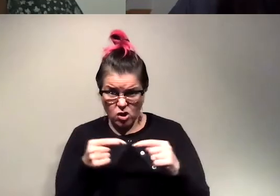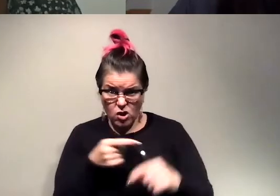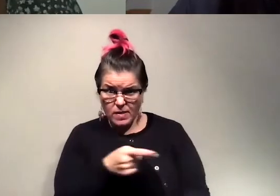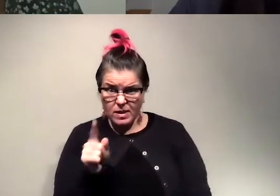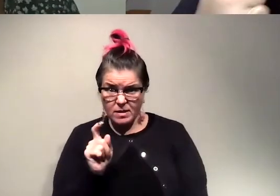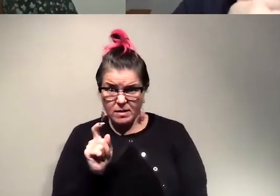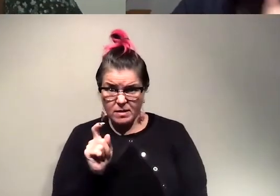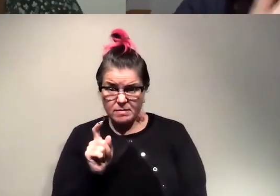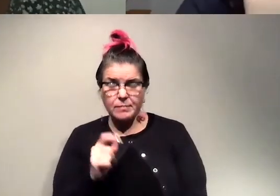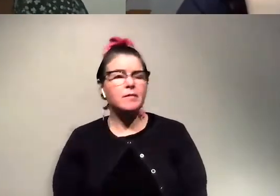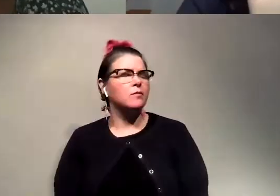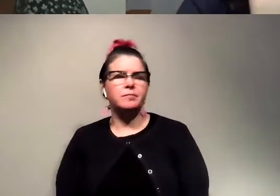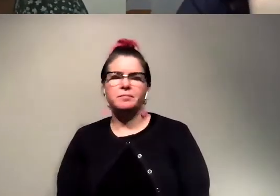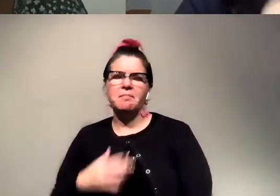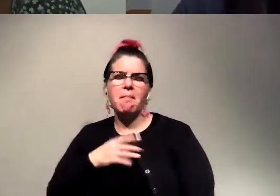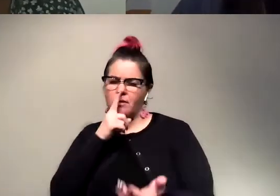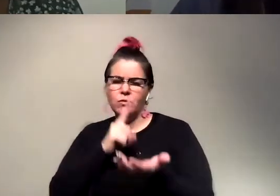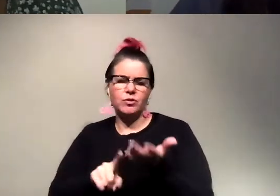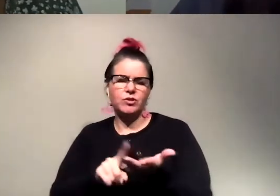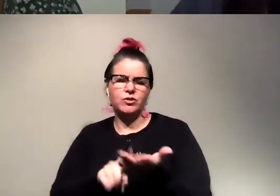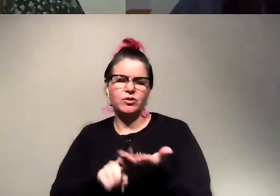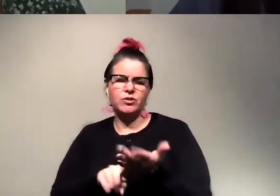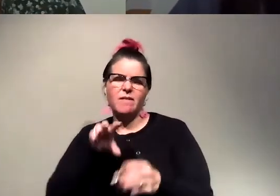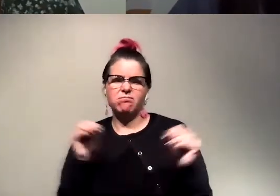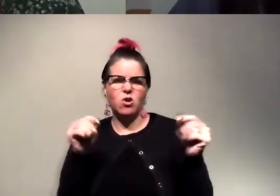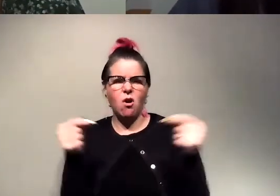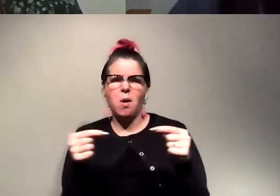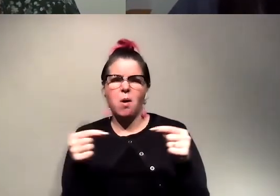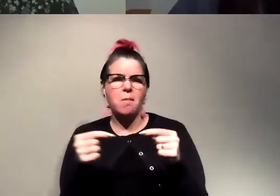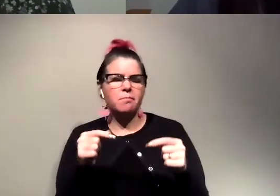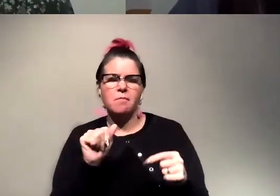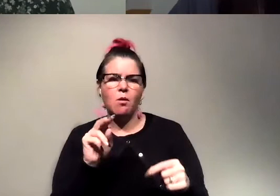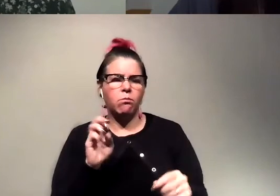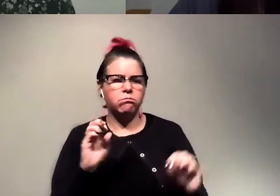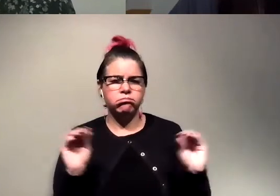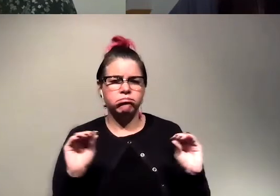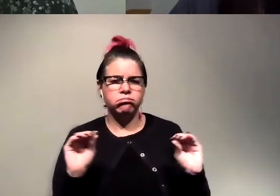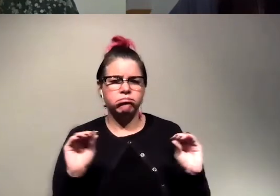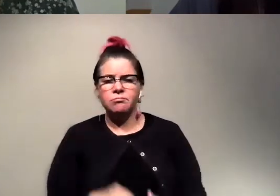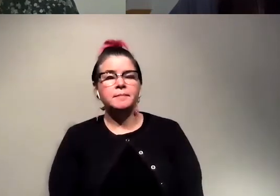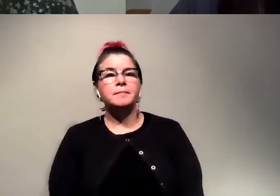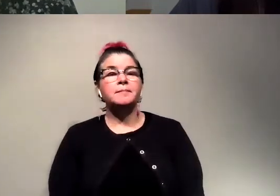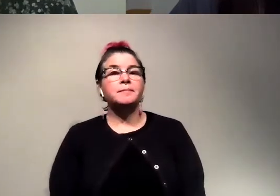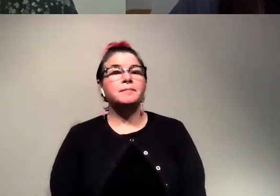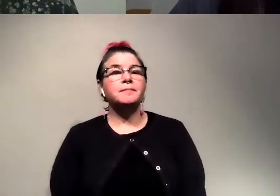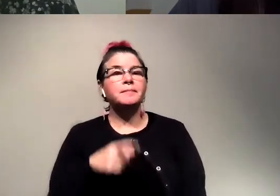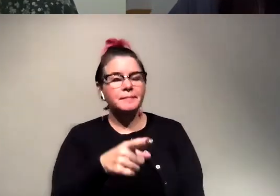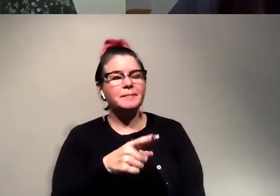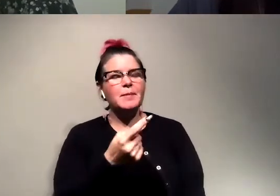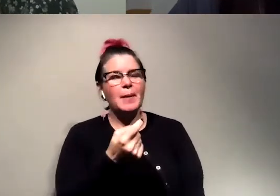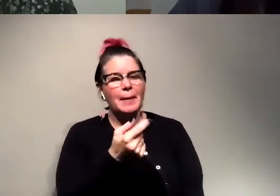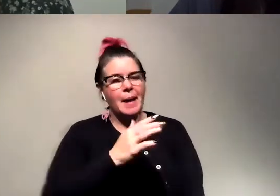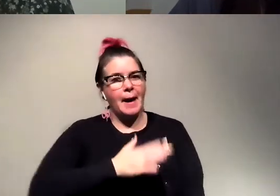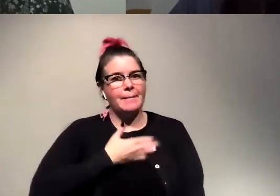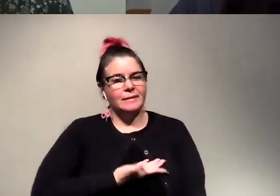No, my research doesn't involve anything that harms the anoles at all. They are a little bit upset with me because I have to